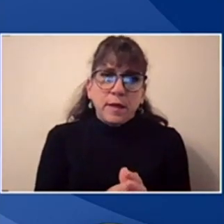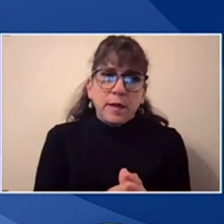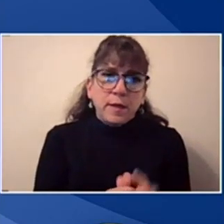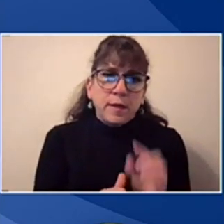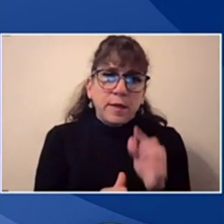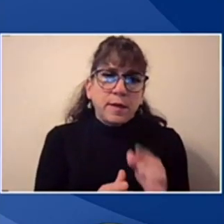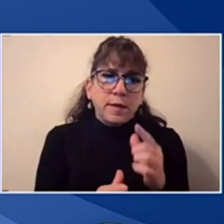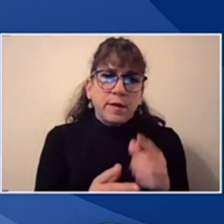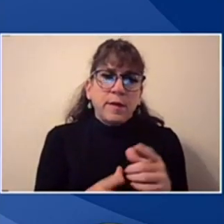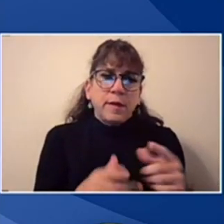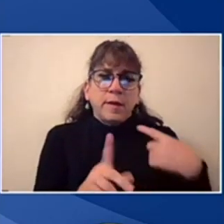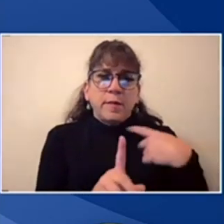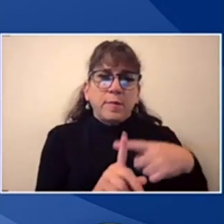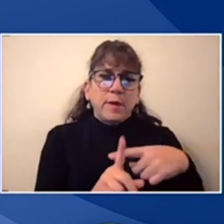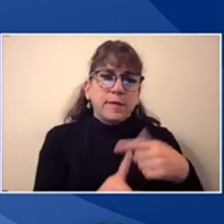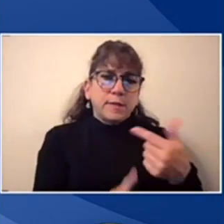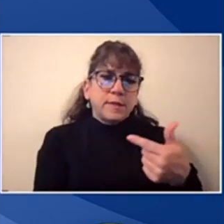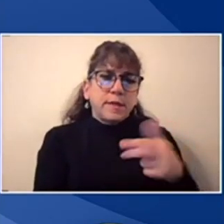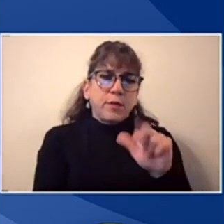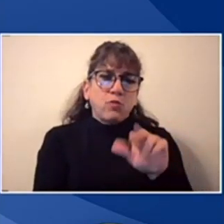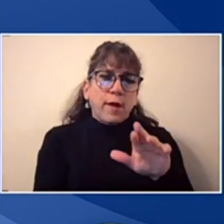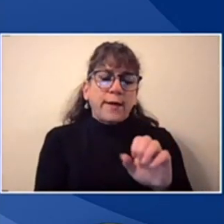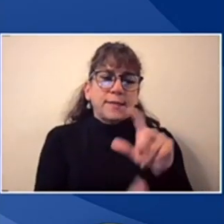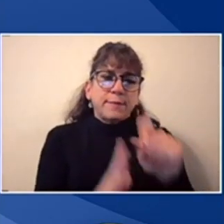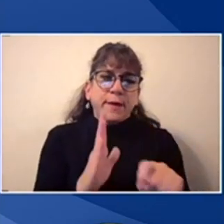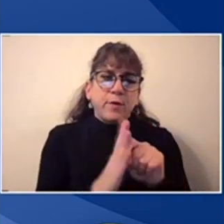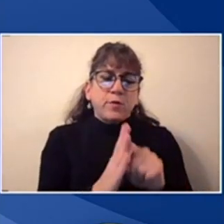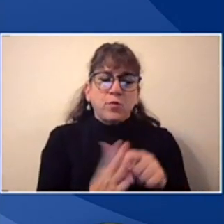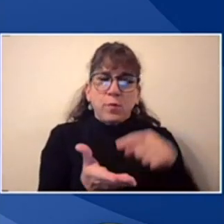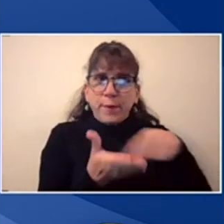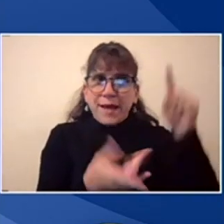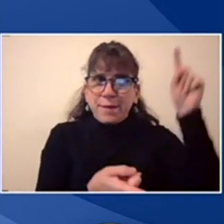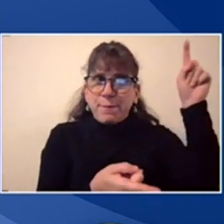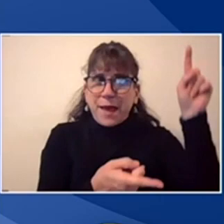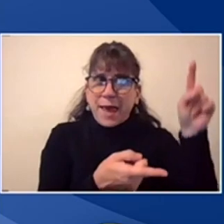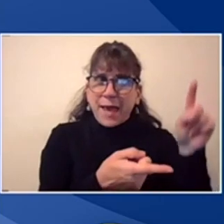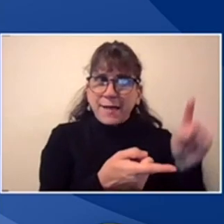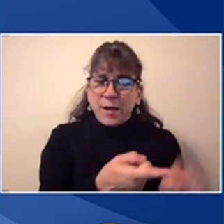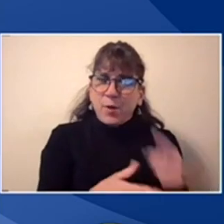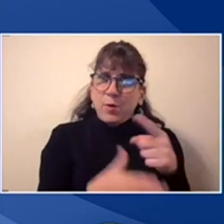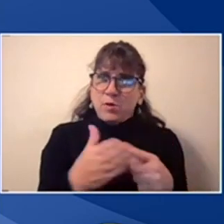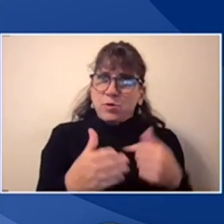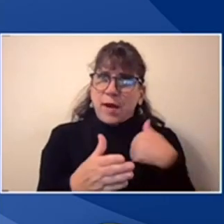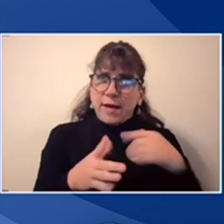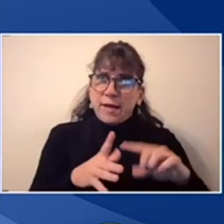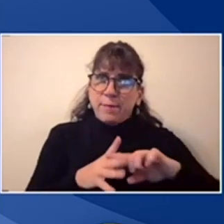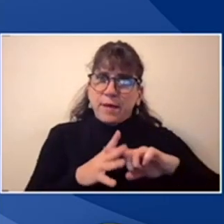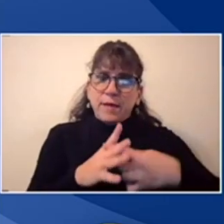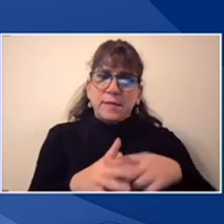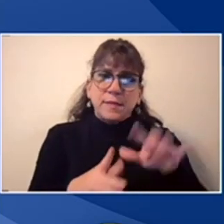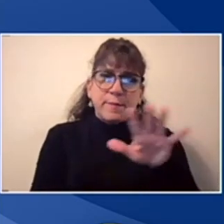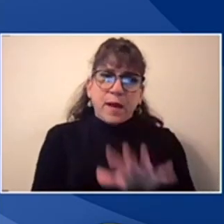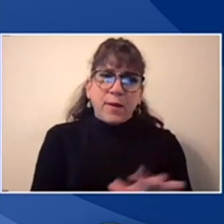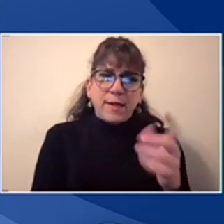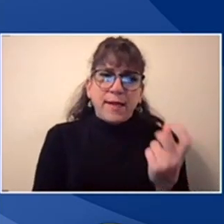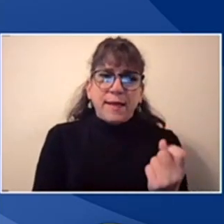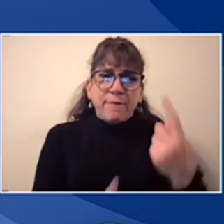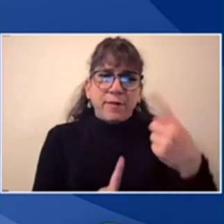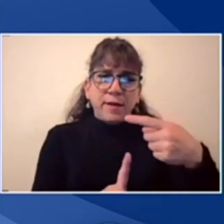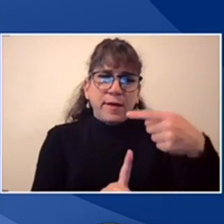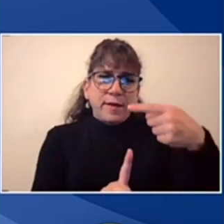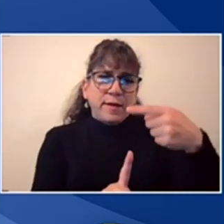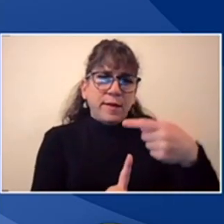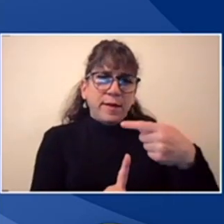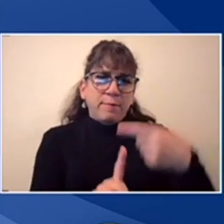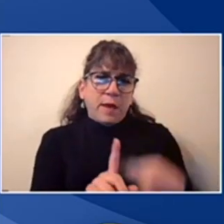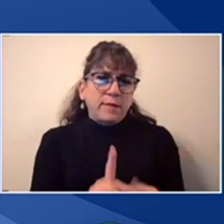period, to pay that balance back down to what you originally had in principal, it takes about 11 payments. So that was giving an example of how we were thinking